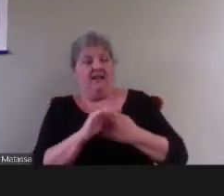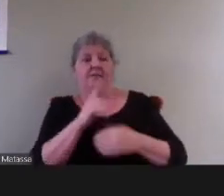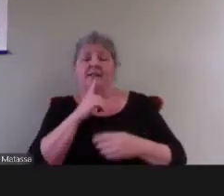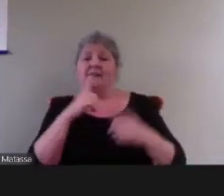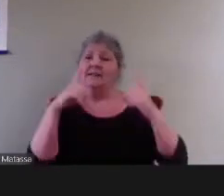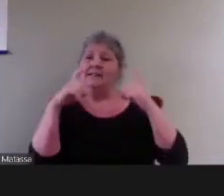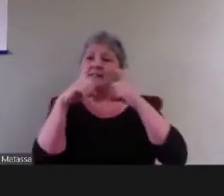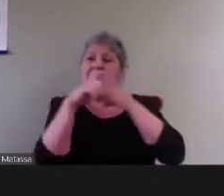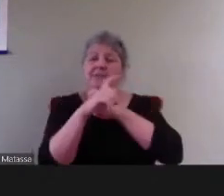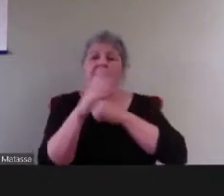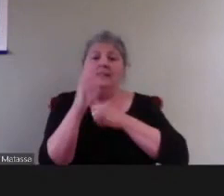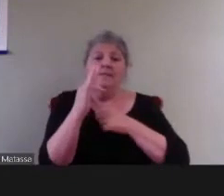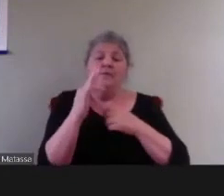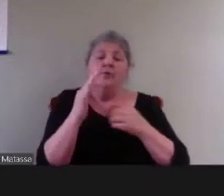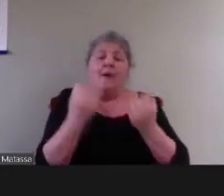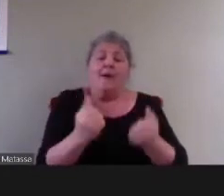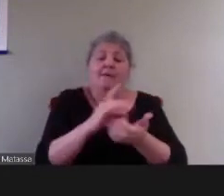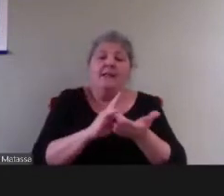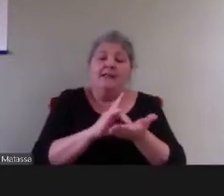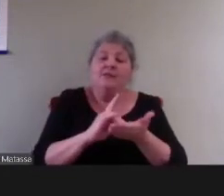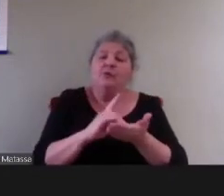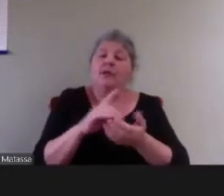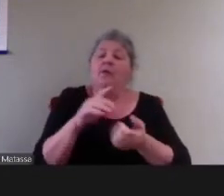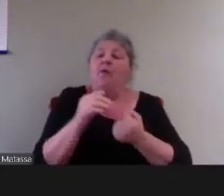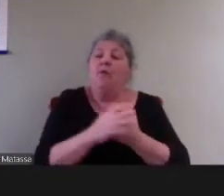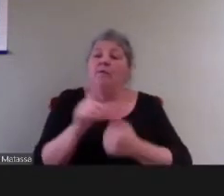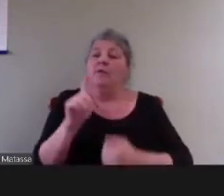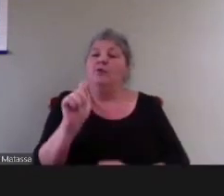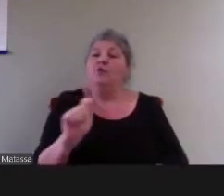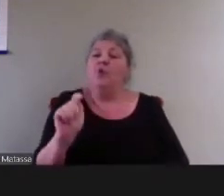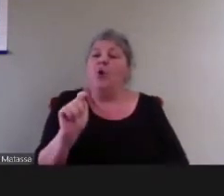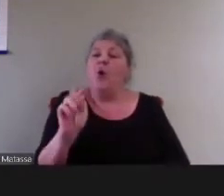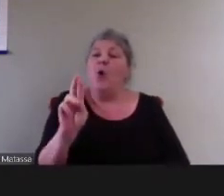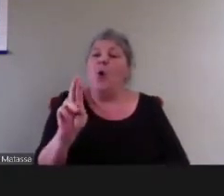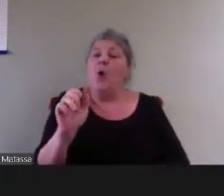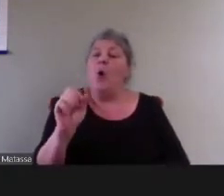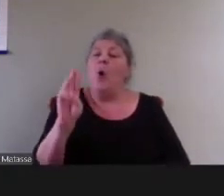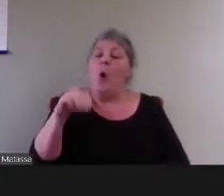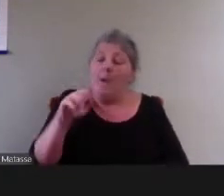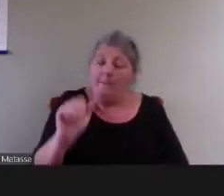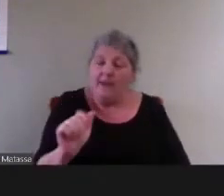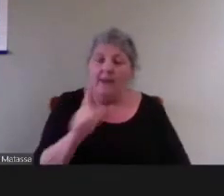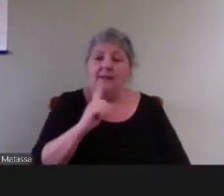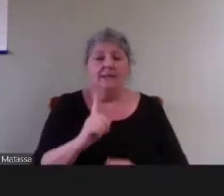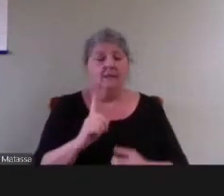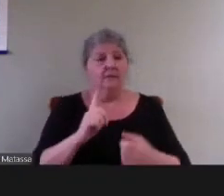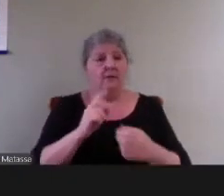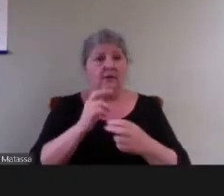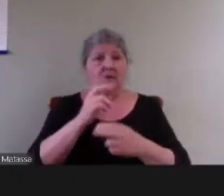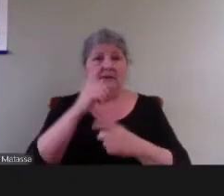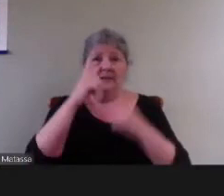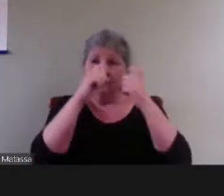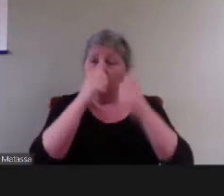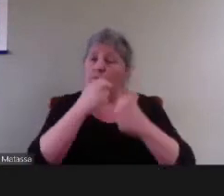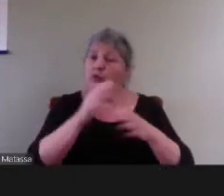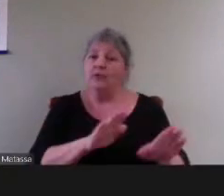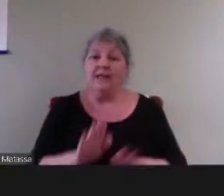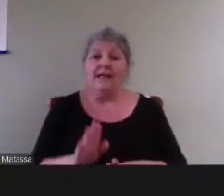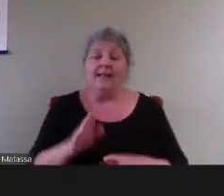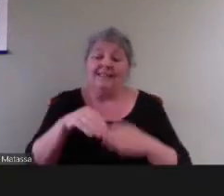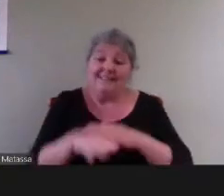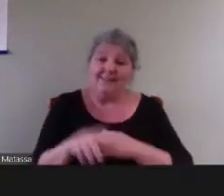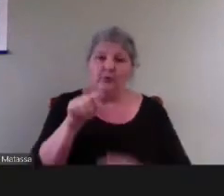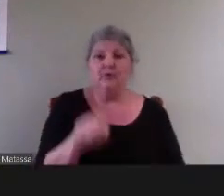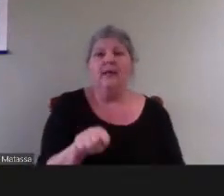with a history of trauma to relax into that and to trust it. And a certain amount of wariness is healthy in that